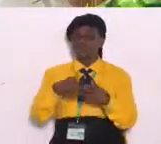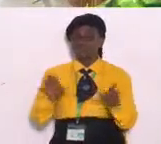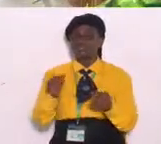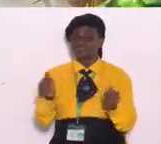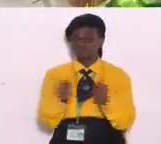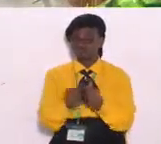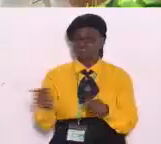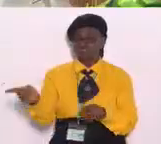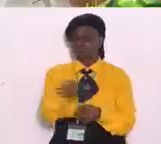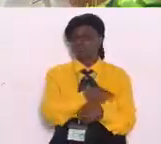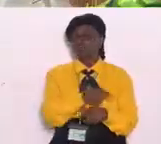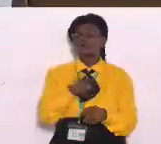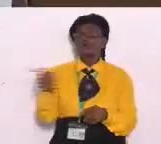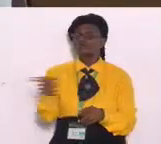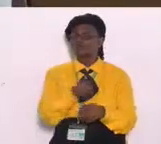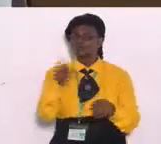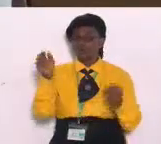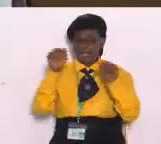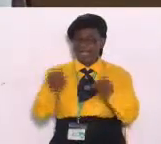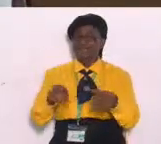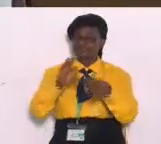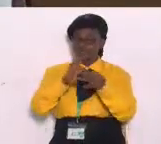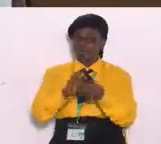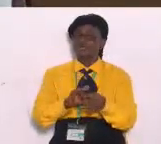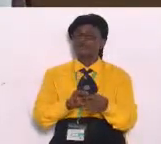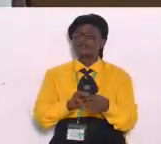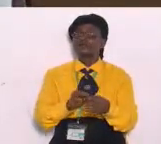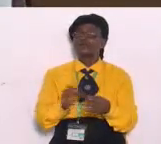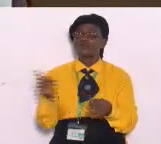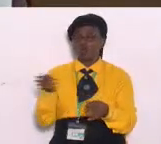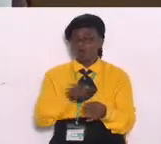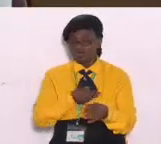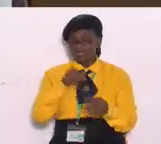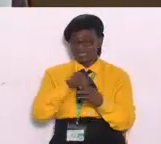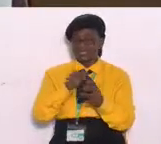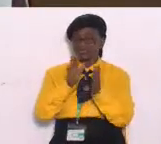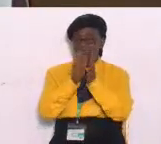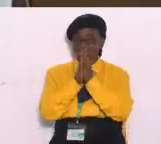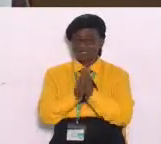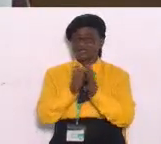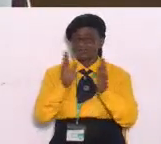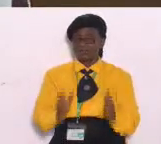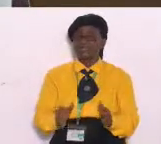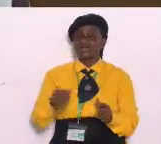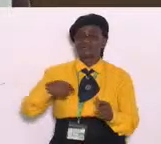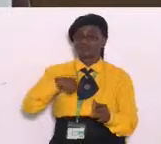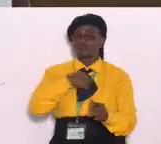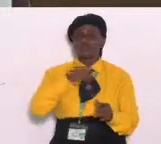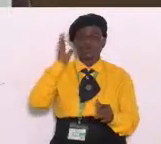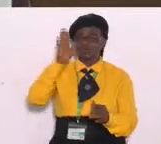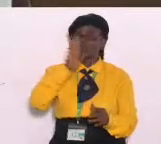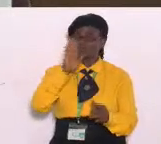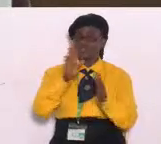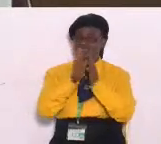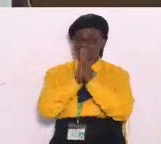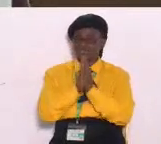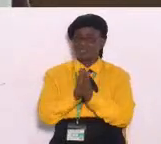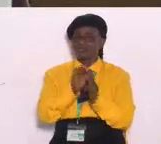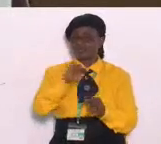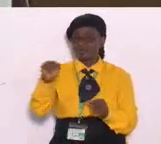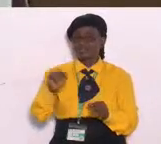rest of us in the prayers we'll be praying now. Now, the rest of